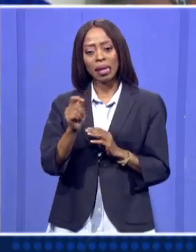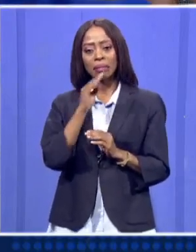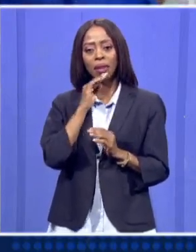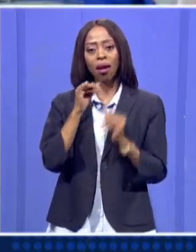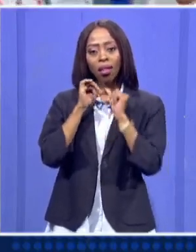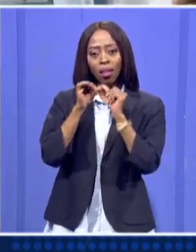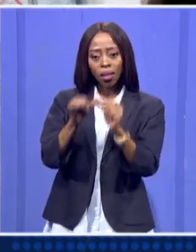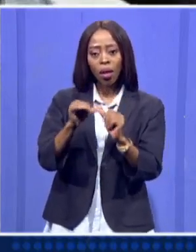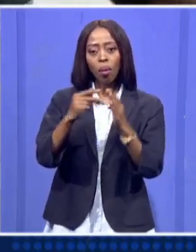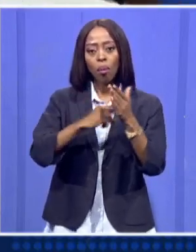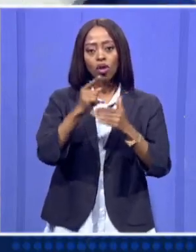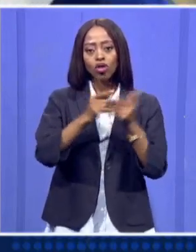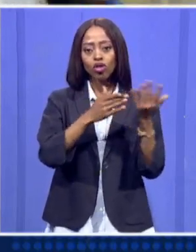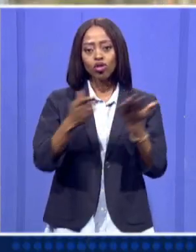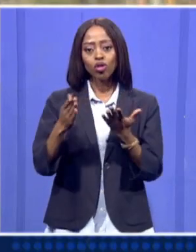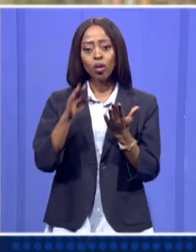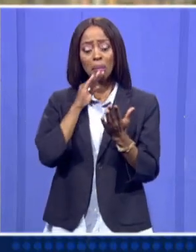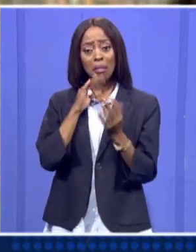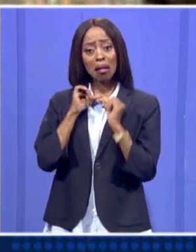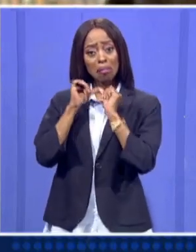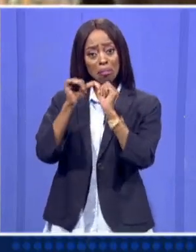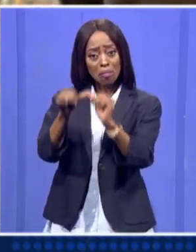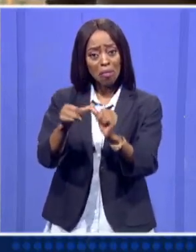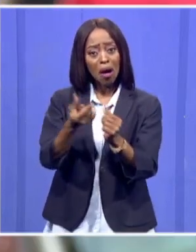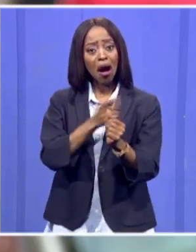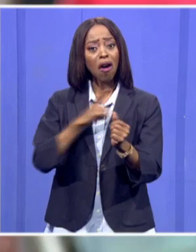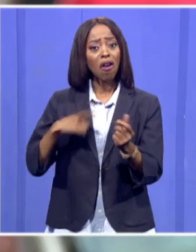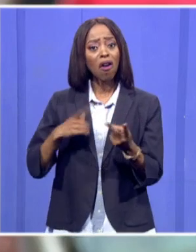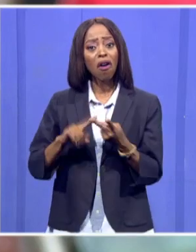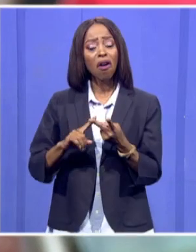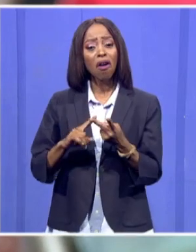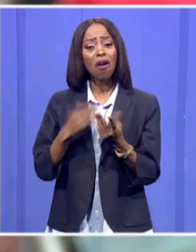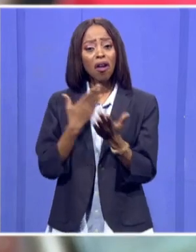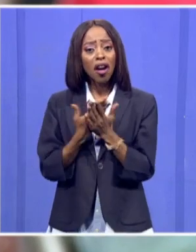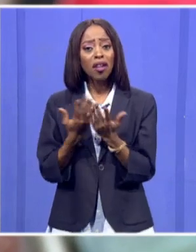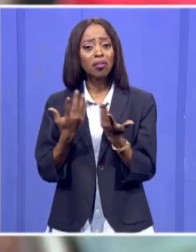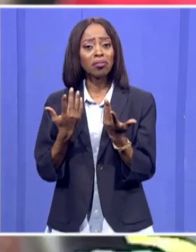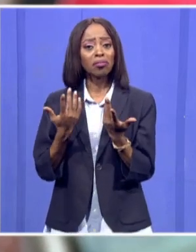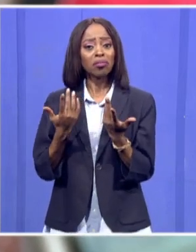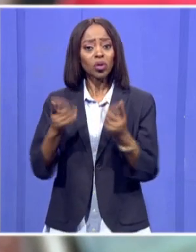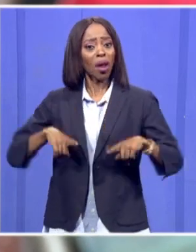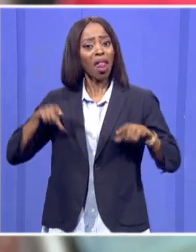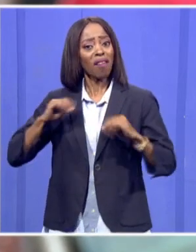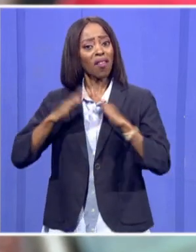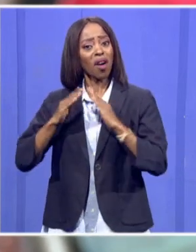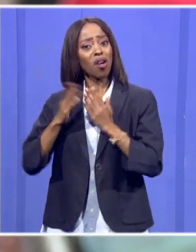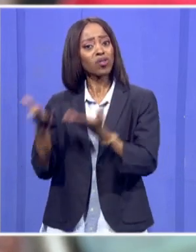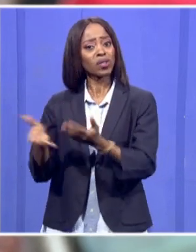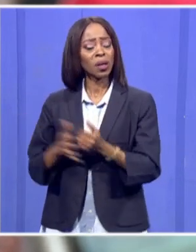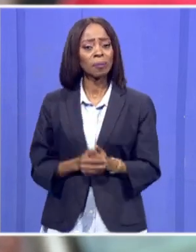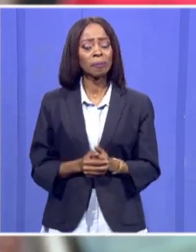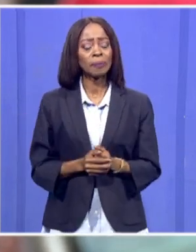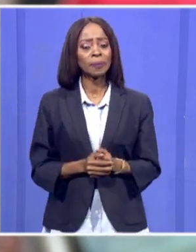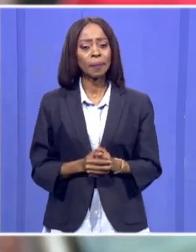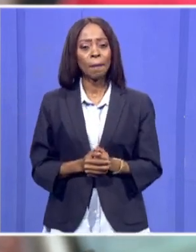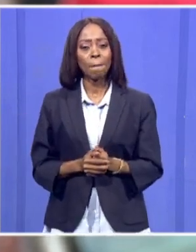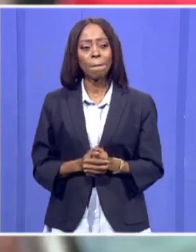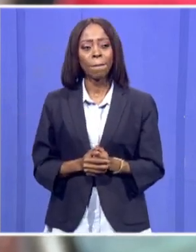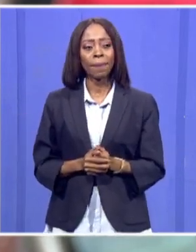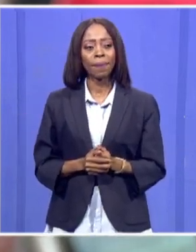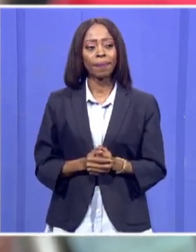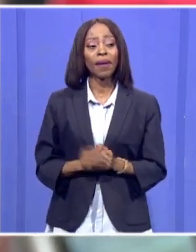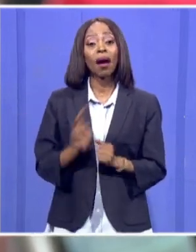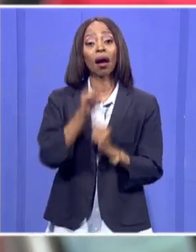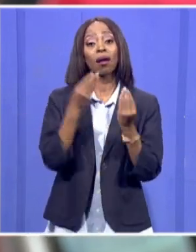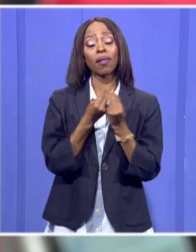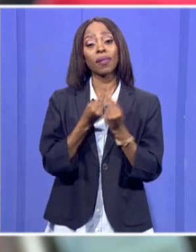these projects. How sustainable are they? How practical are they? How livable are they? Yeah. So basically, you know, one of the